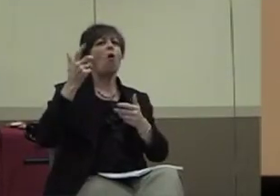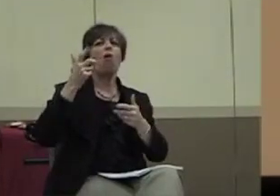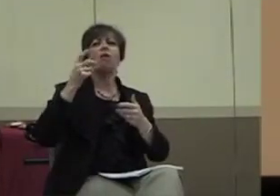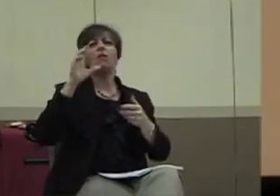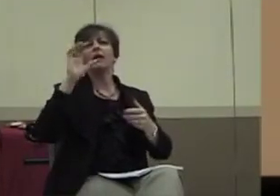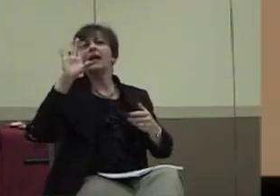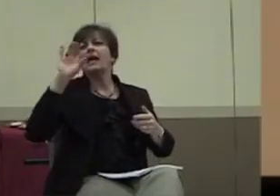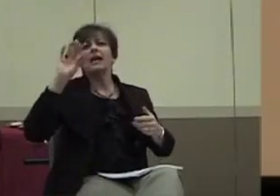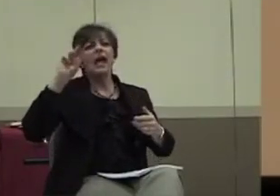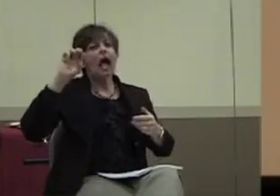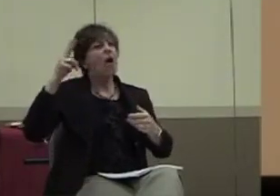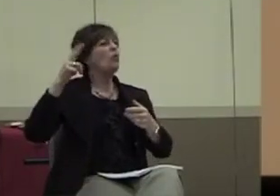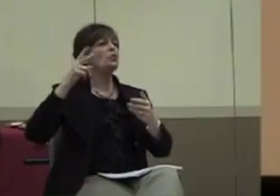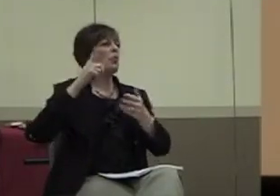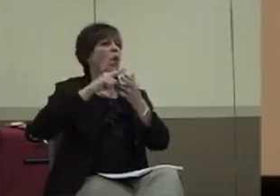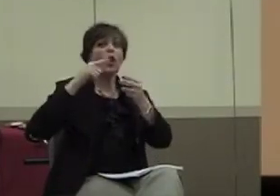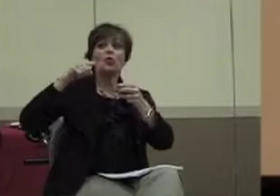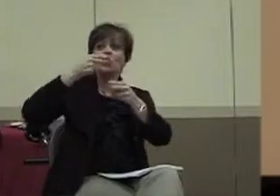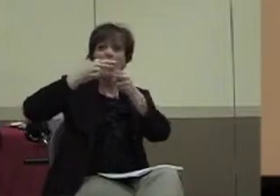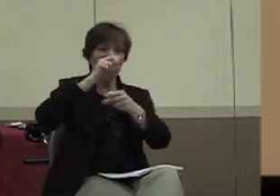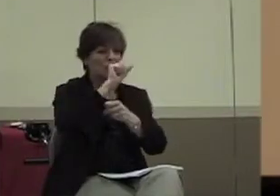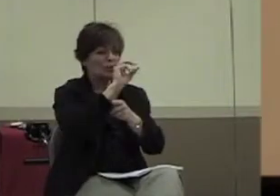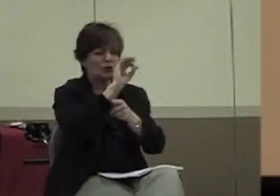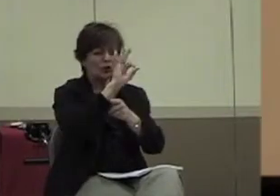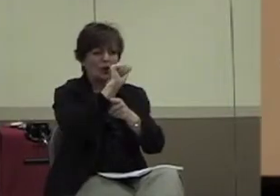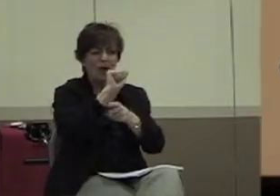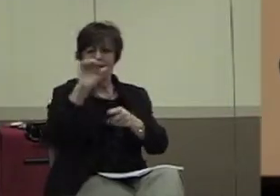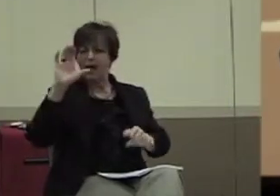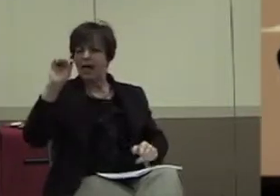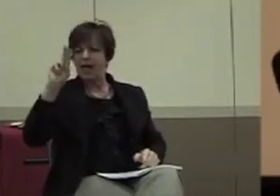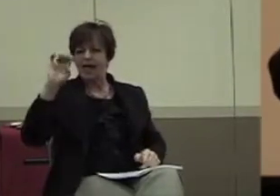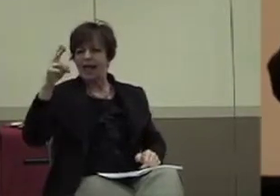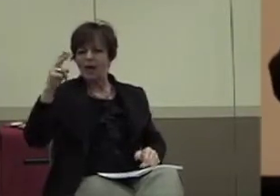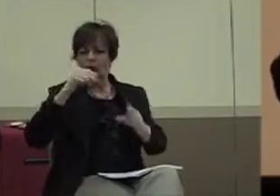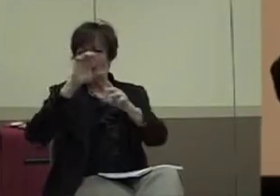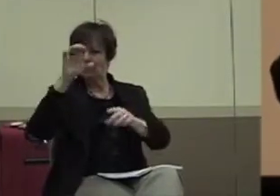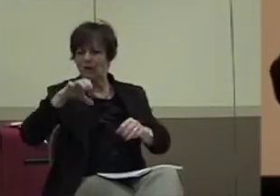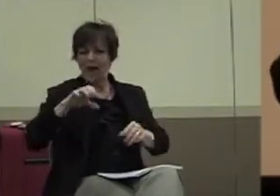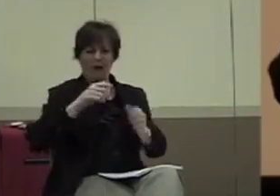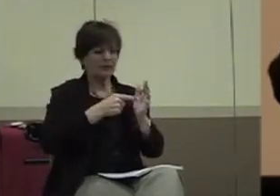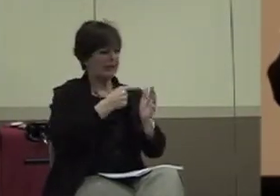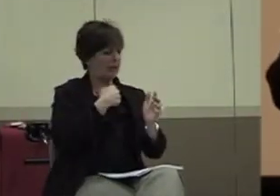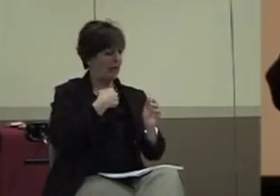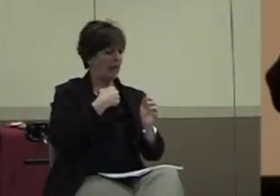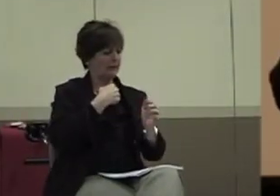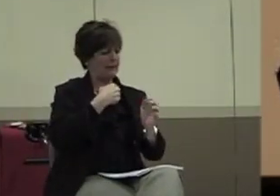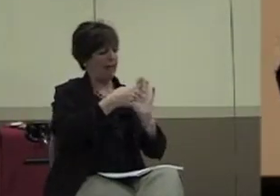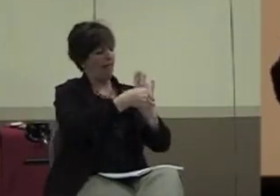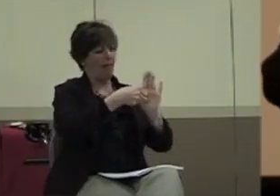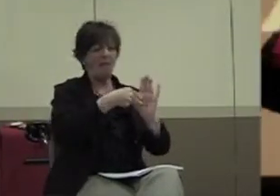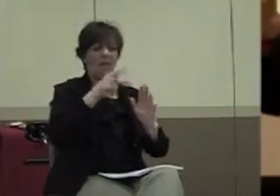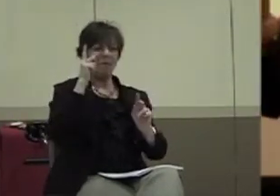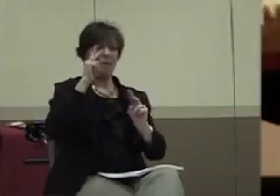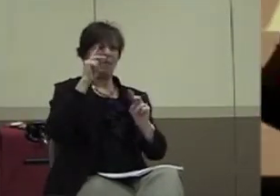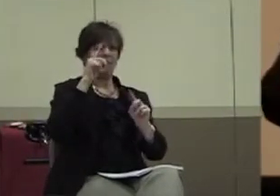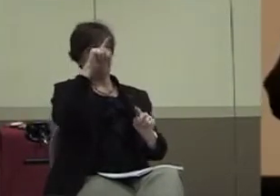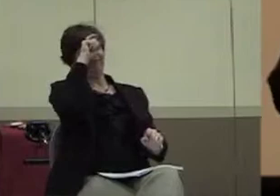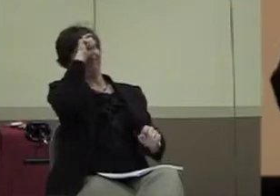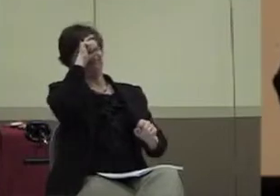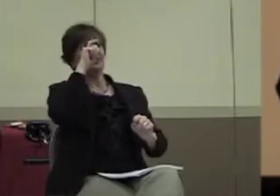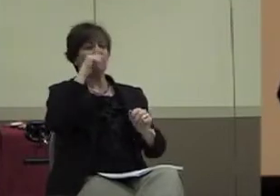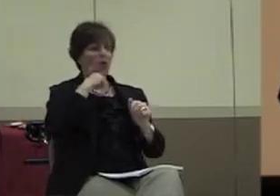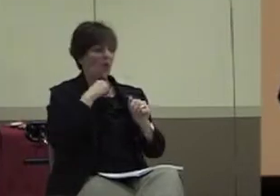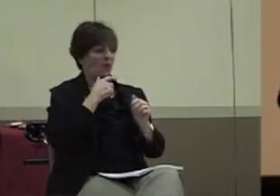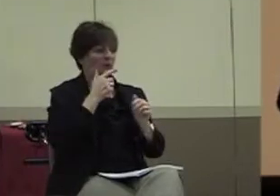couch, whatever you call it in Chicago area. I know I sometimes call it something and people are like, what is that? So I've tried to use all 3